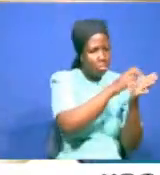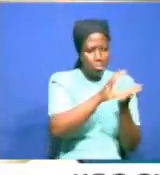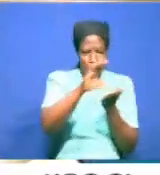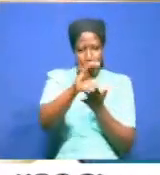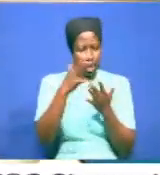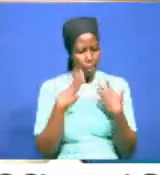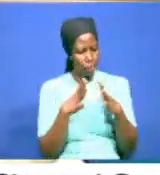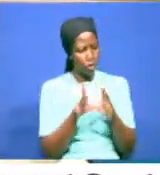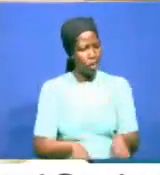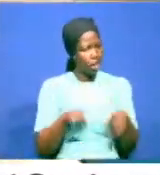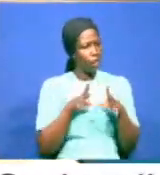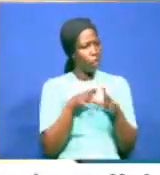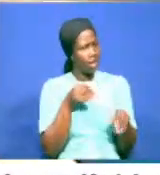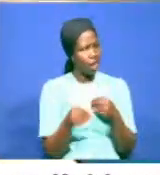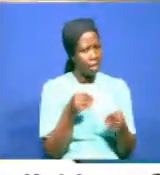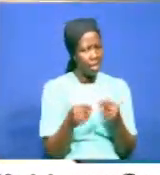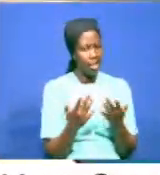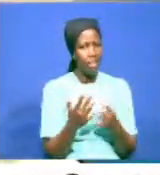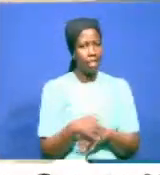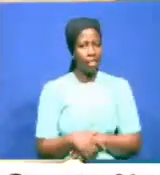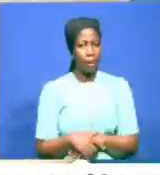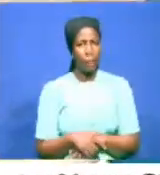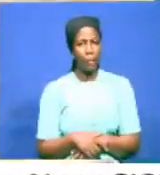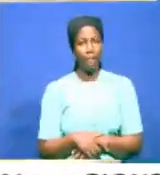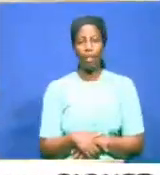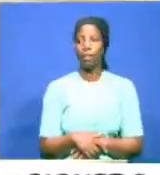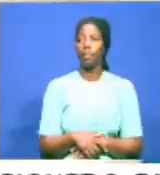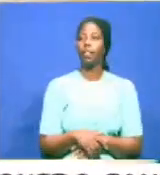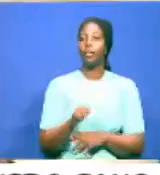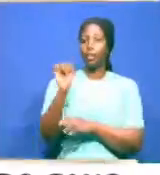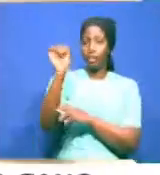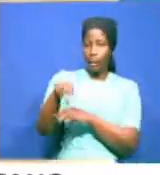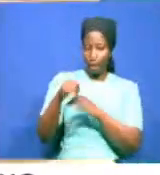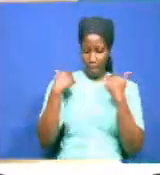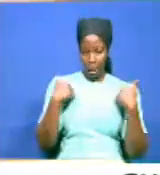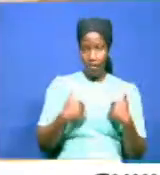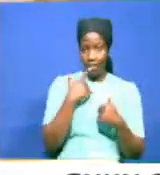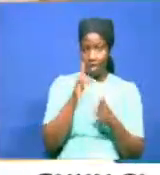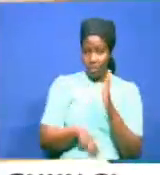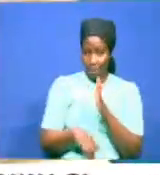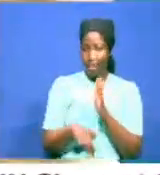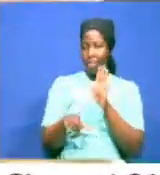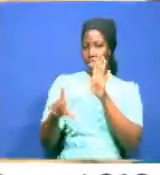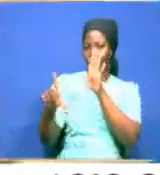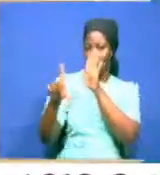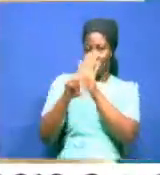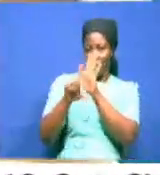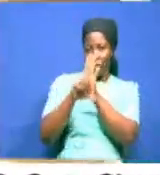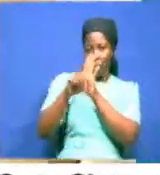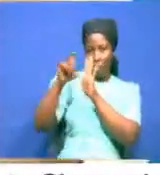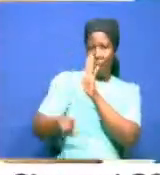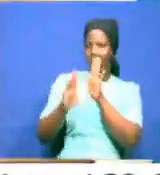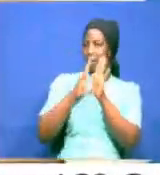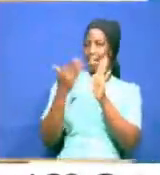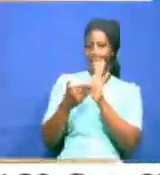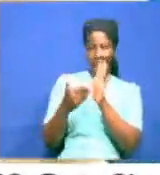living with disabilities. Yes, Ben, what I'm saying, legislation needs to be put in place. Yes. Legislation needs